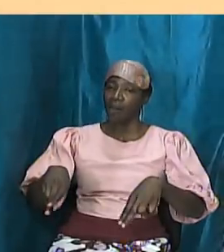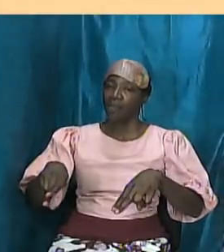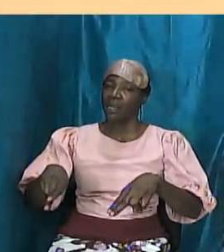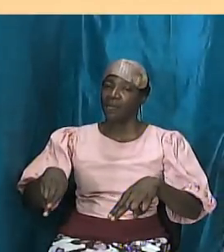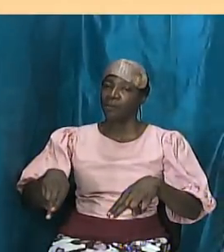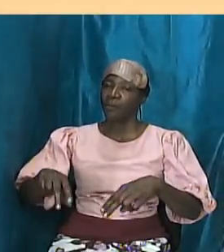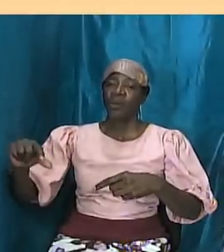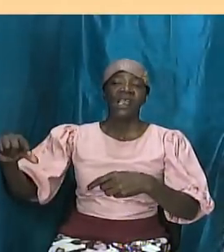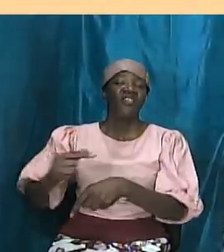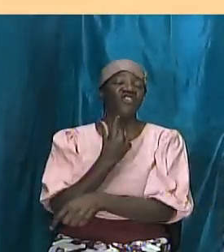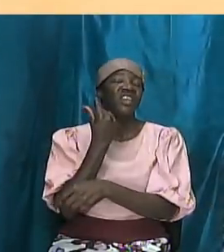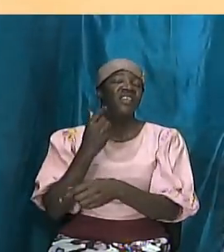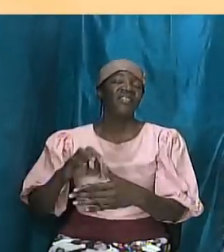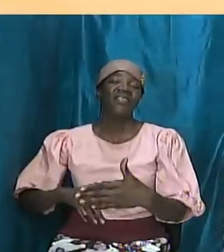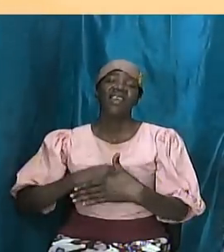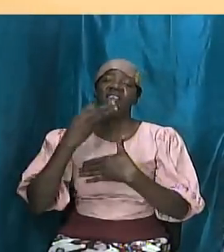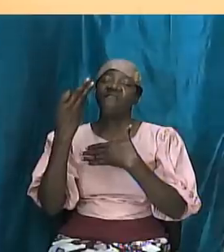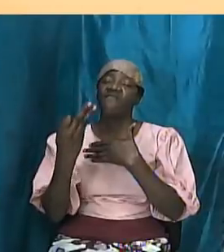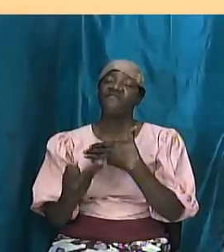fall and God's